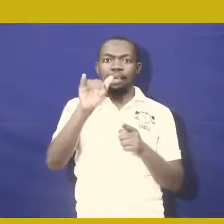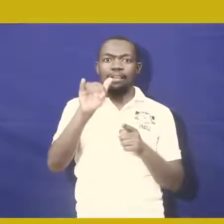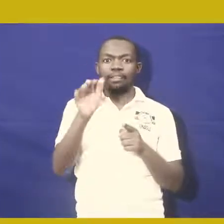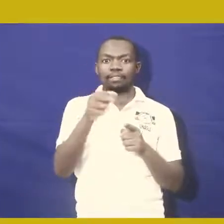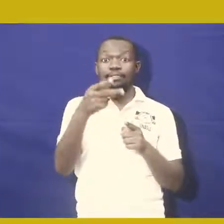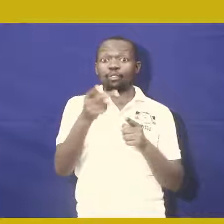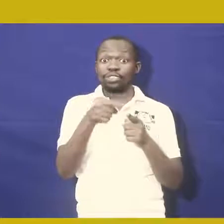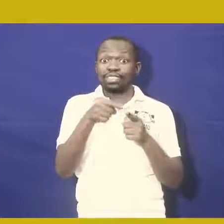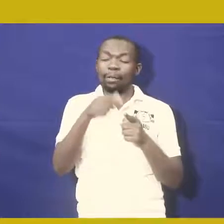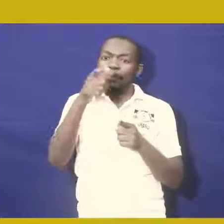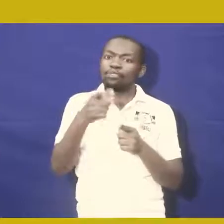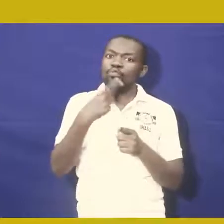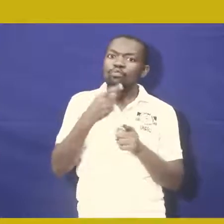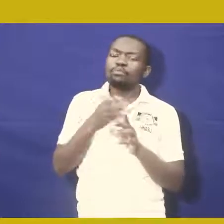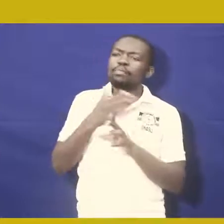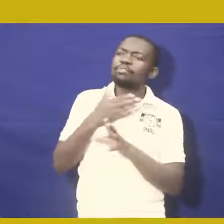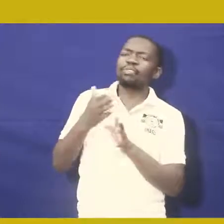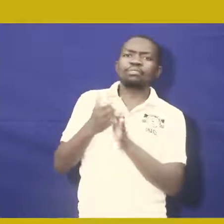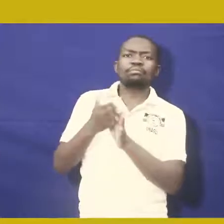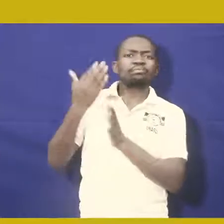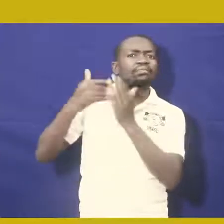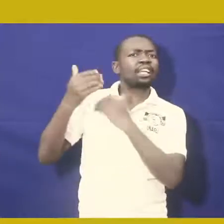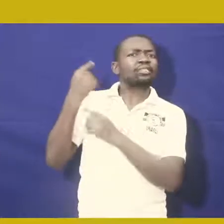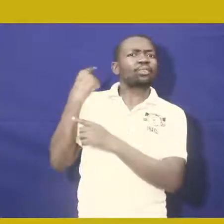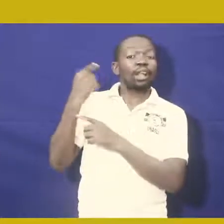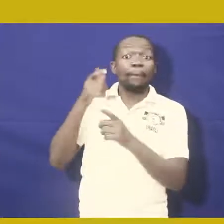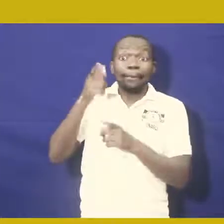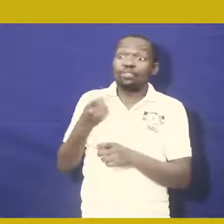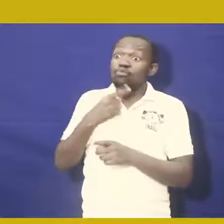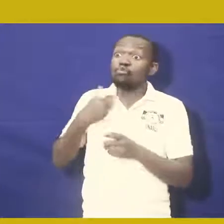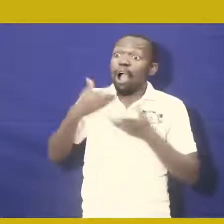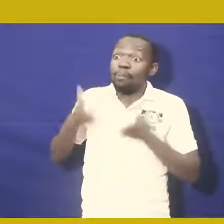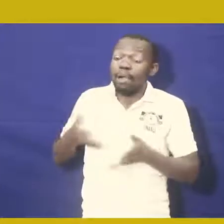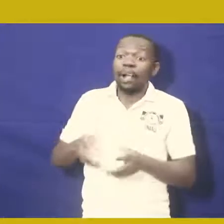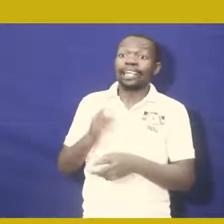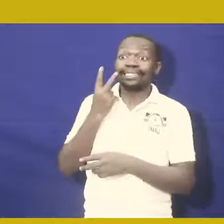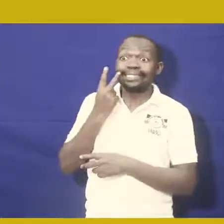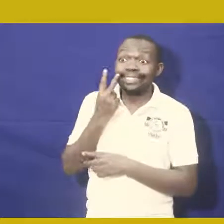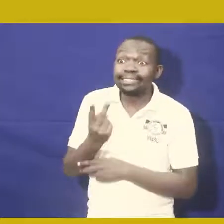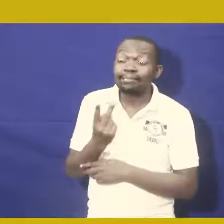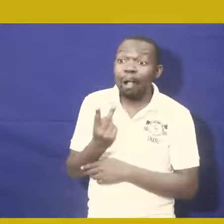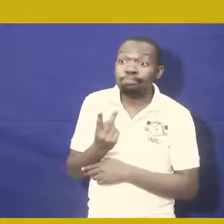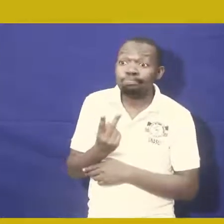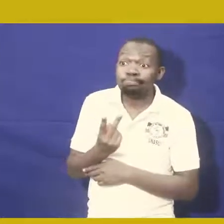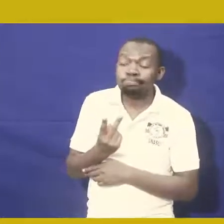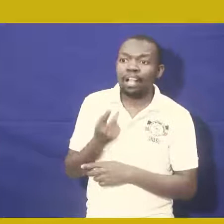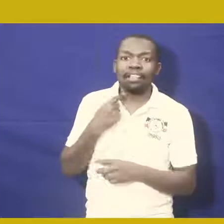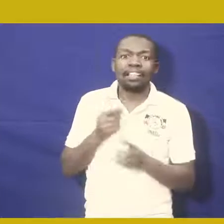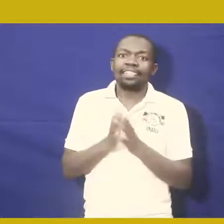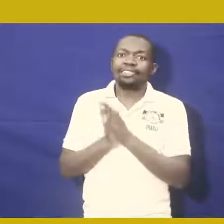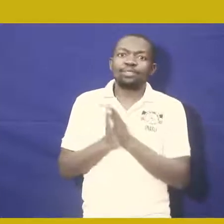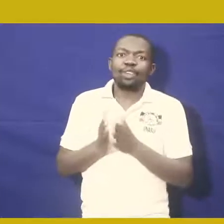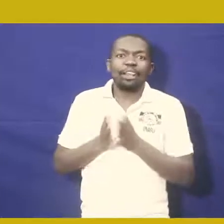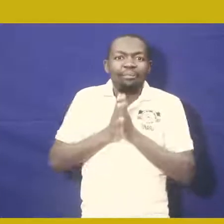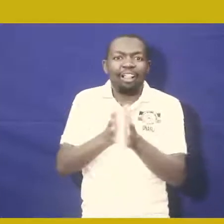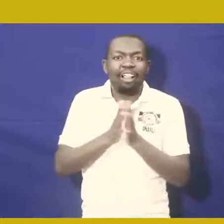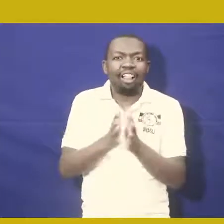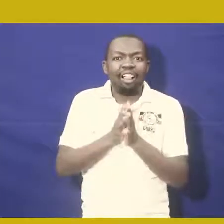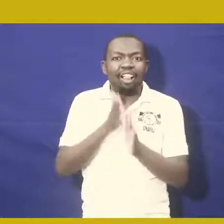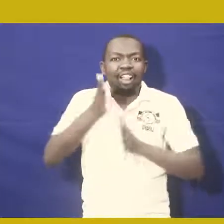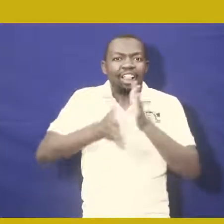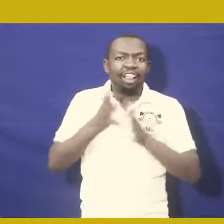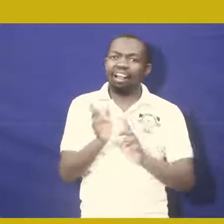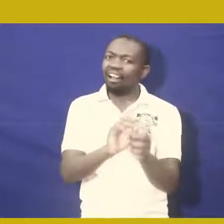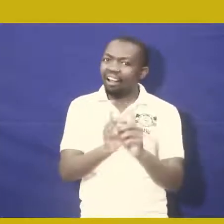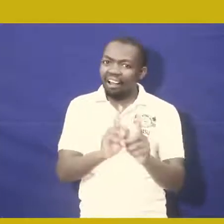who witnessed the historical event, somebody who was around to see things happen. We call that the primary